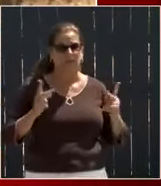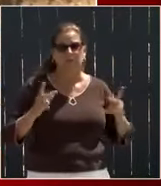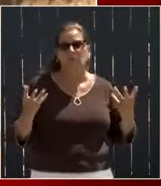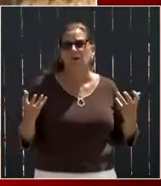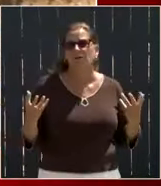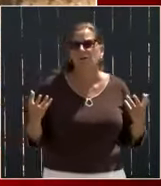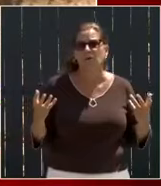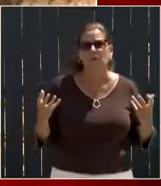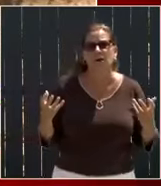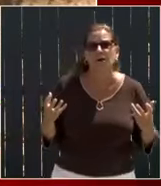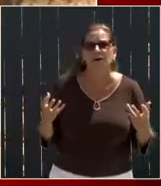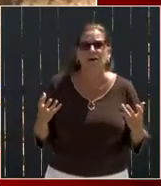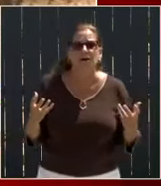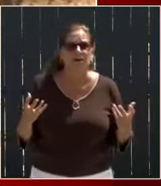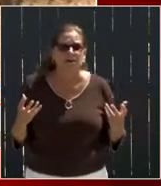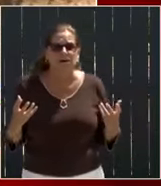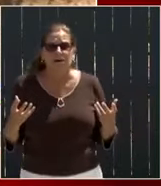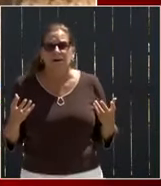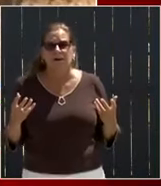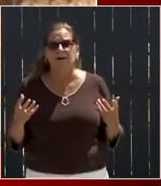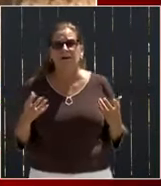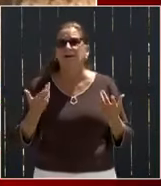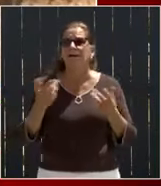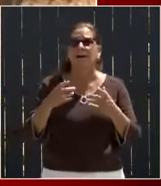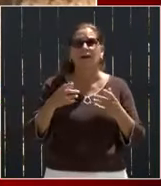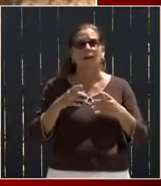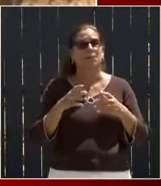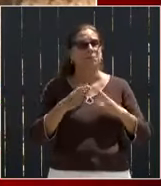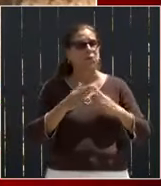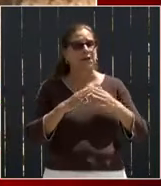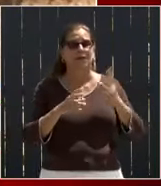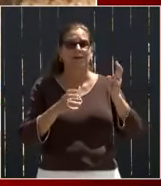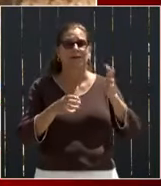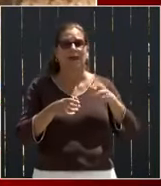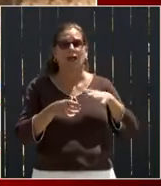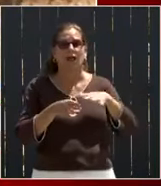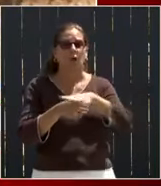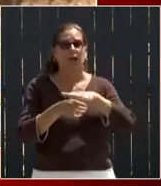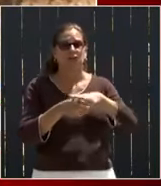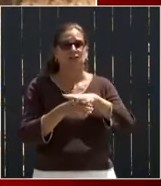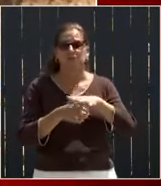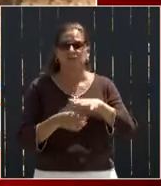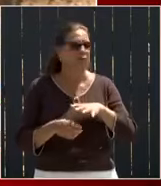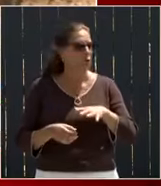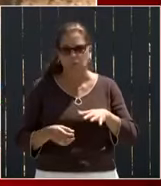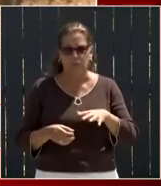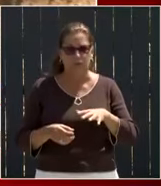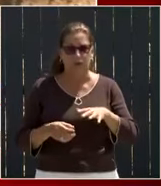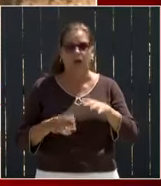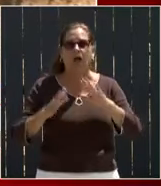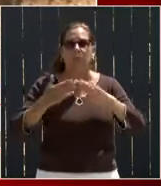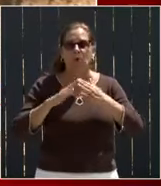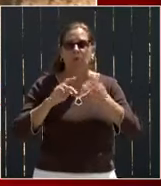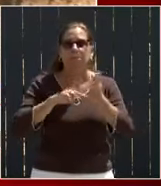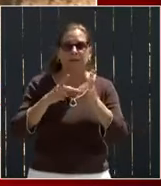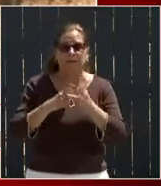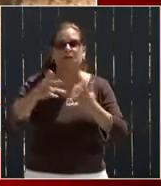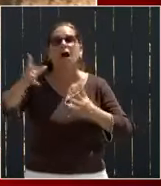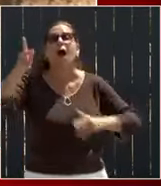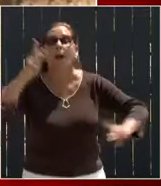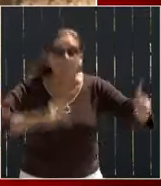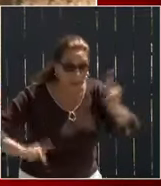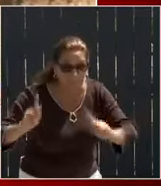is more than a geographical location. It's more than a group of houses or apartments. It's the people. The people of the community work tirelessly to